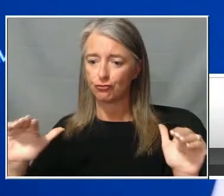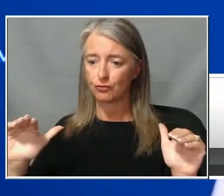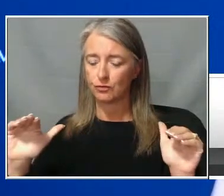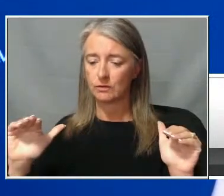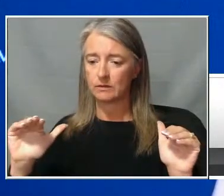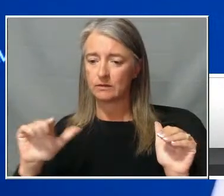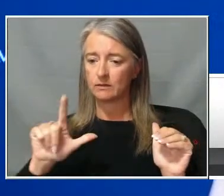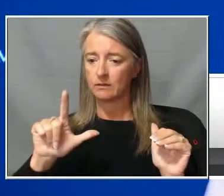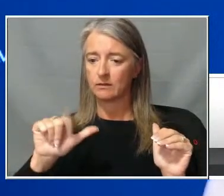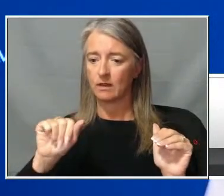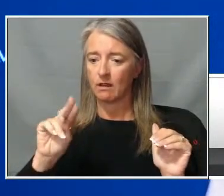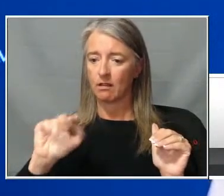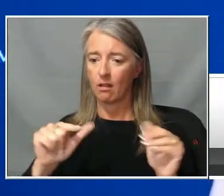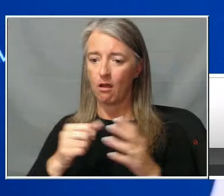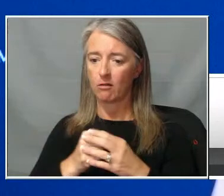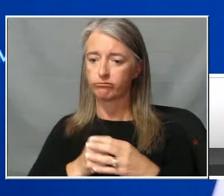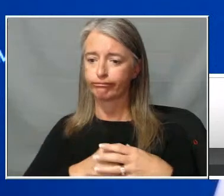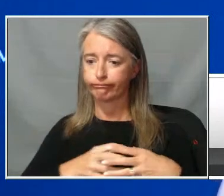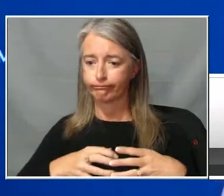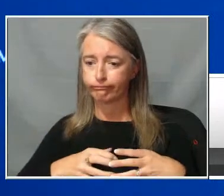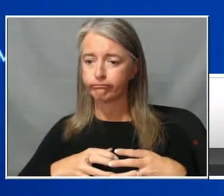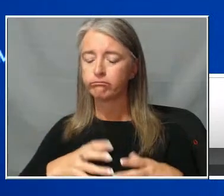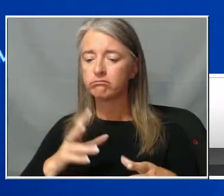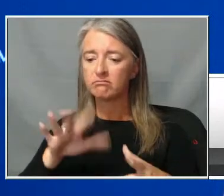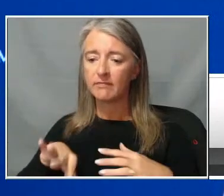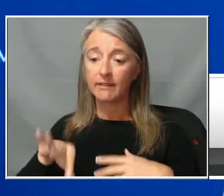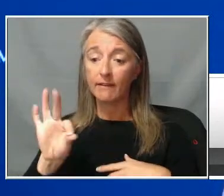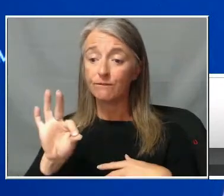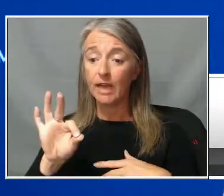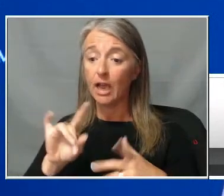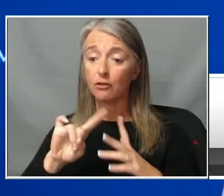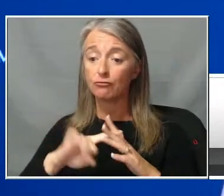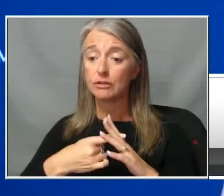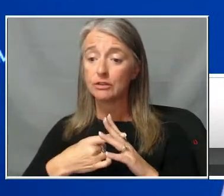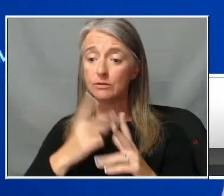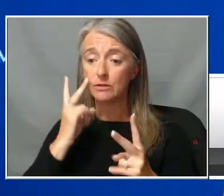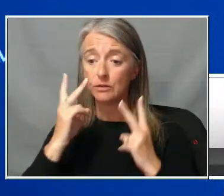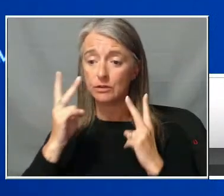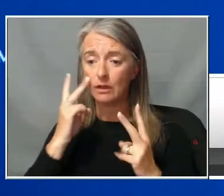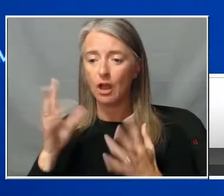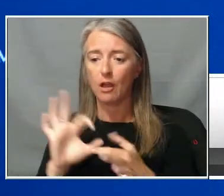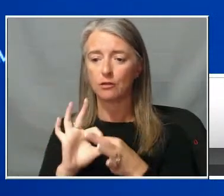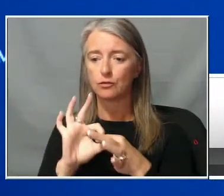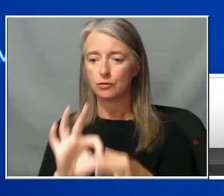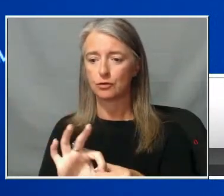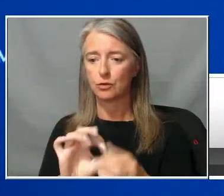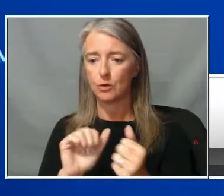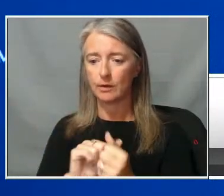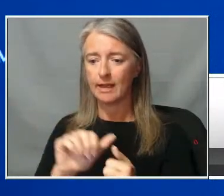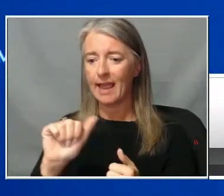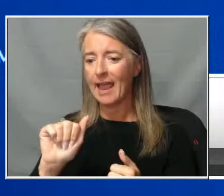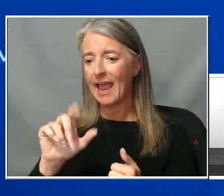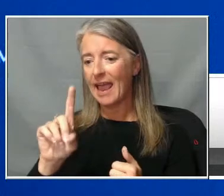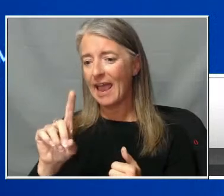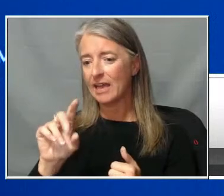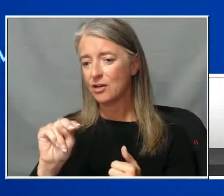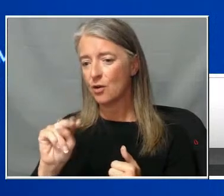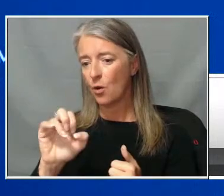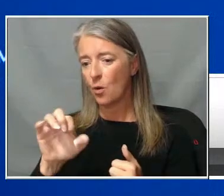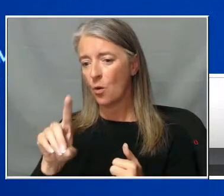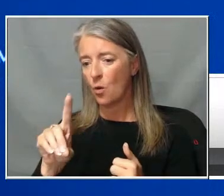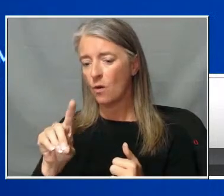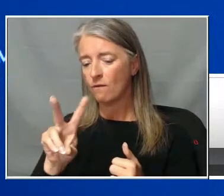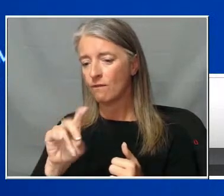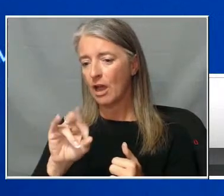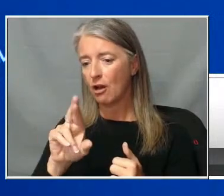lung inflammation. And what they found was, originally we had thought it was associated with an adenovirus, which is a very common virus that we